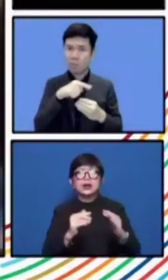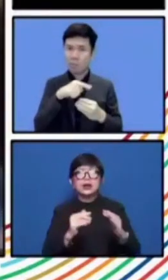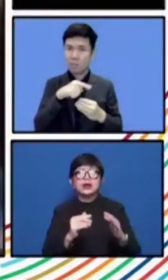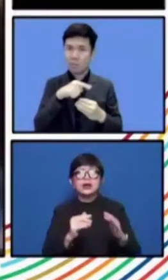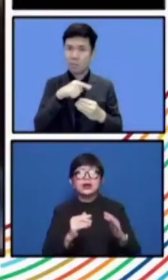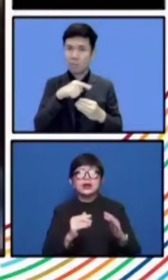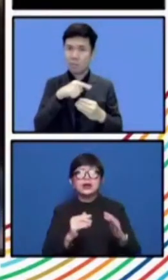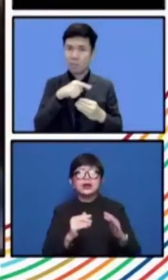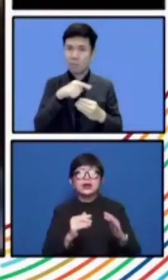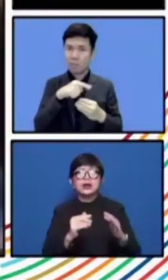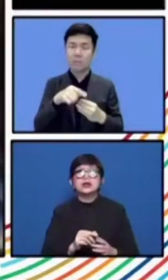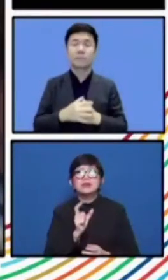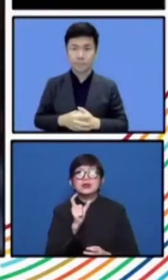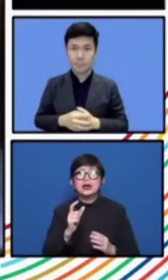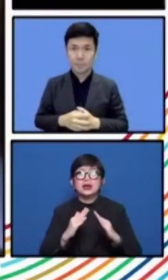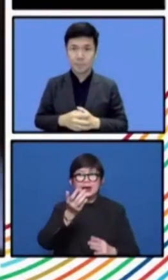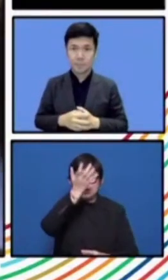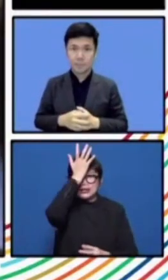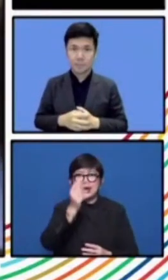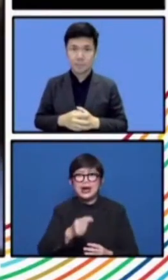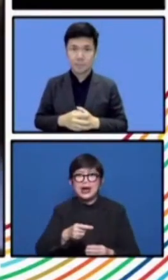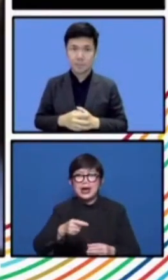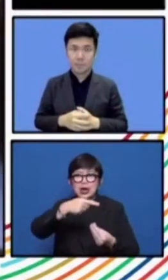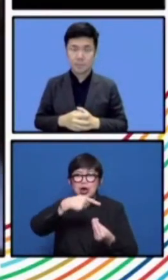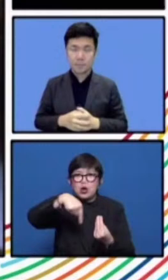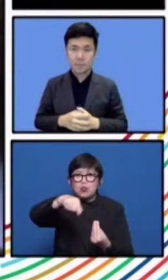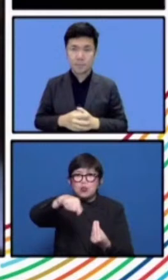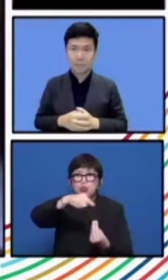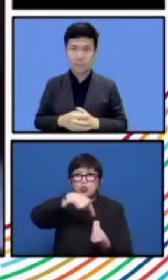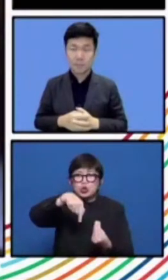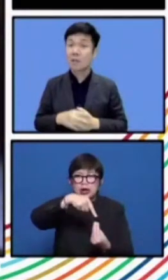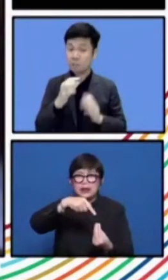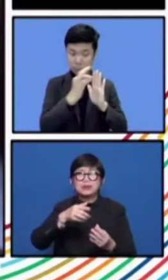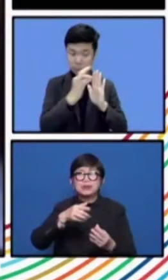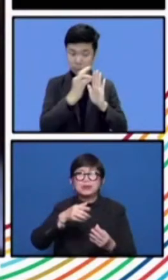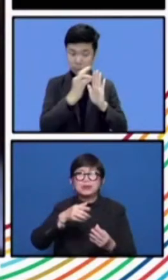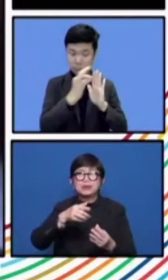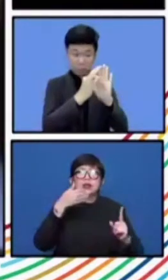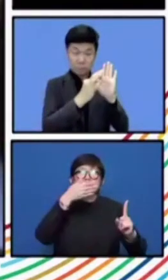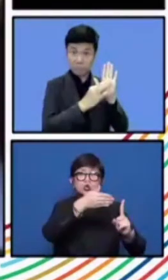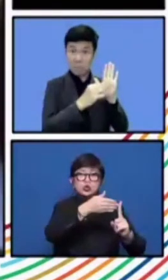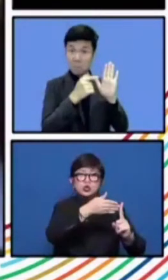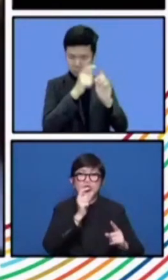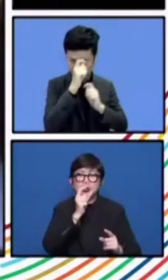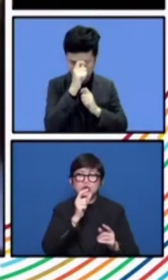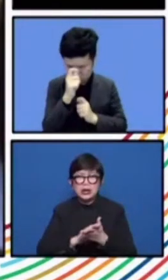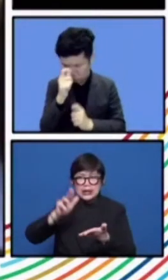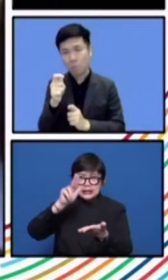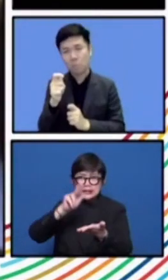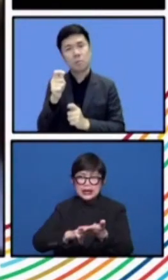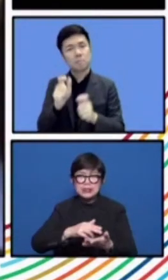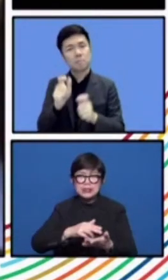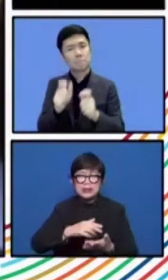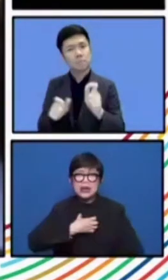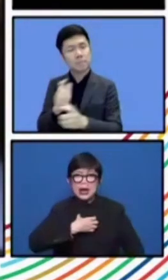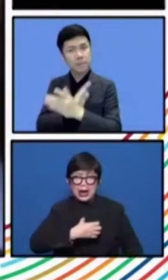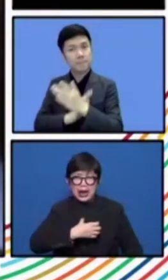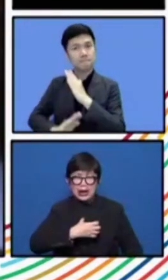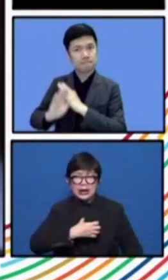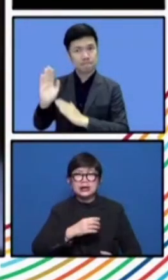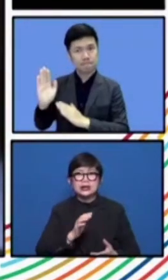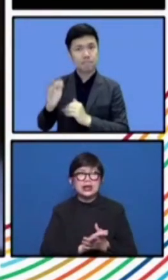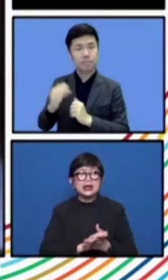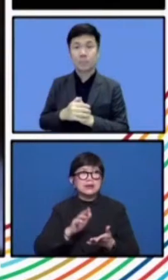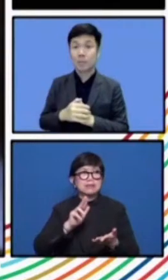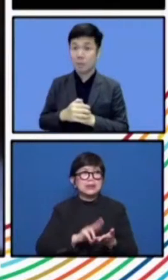and besides serving as a refuge to guide the dignity and ensure basic rights of persons with disability it is